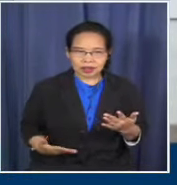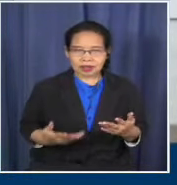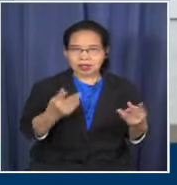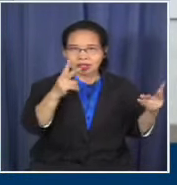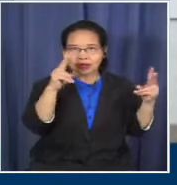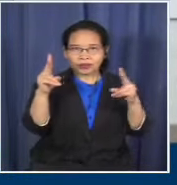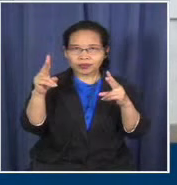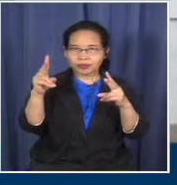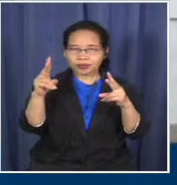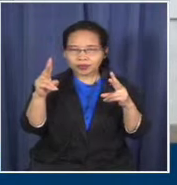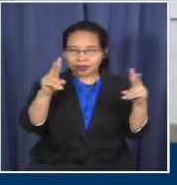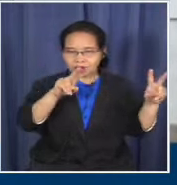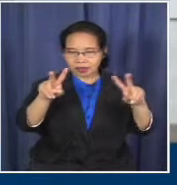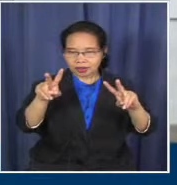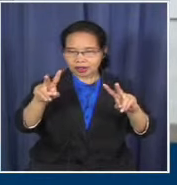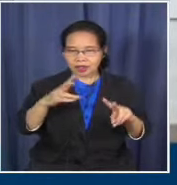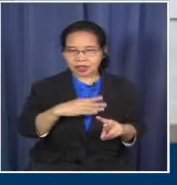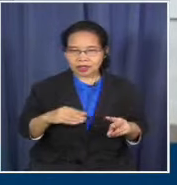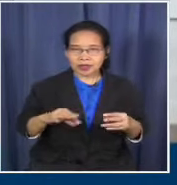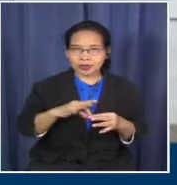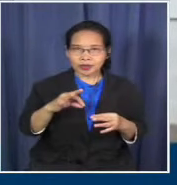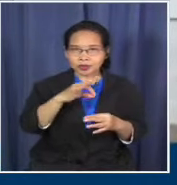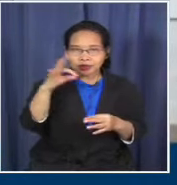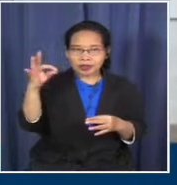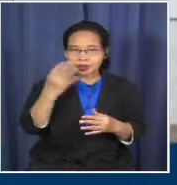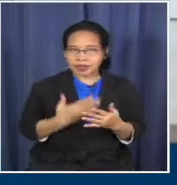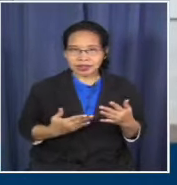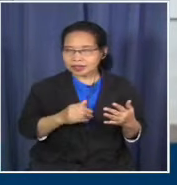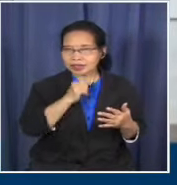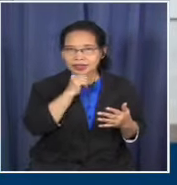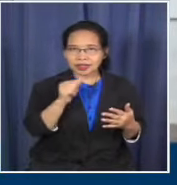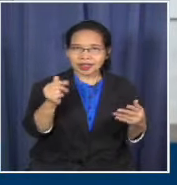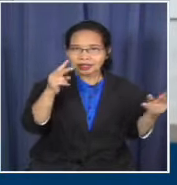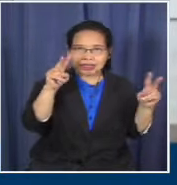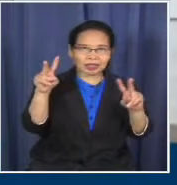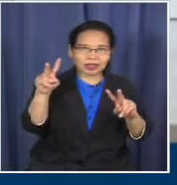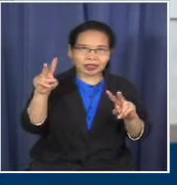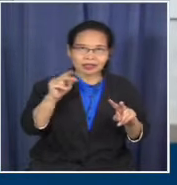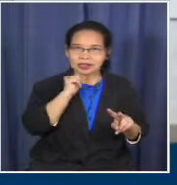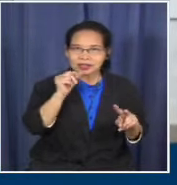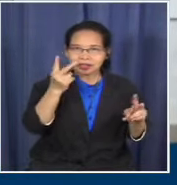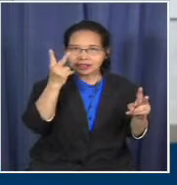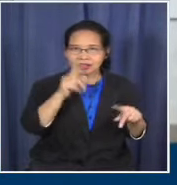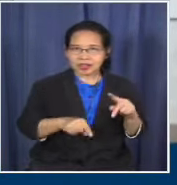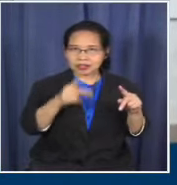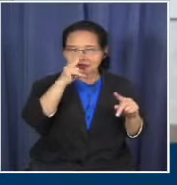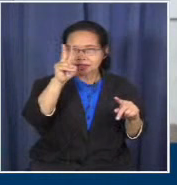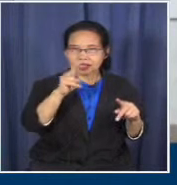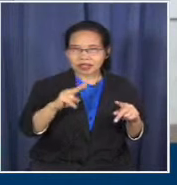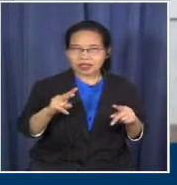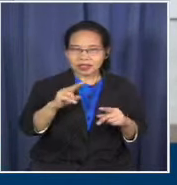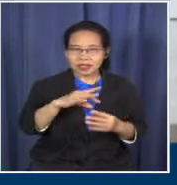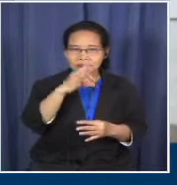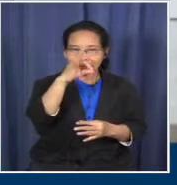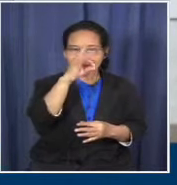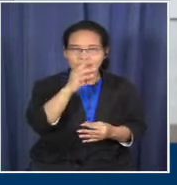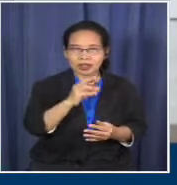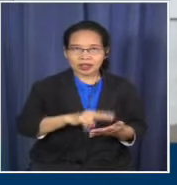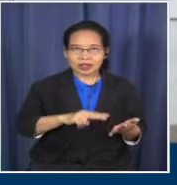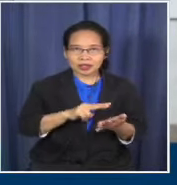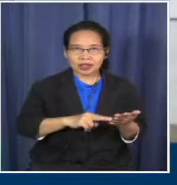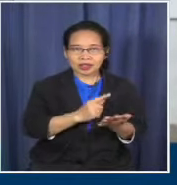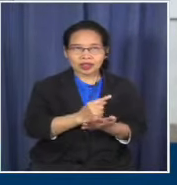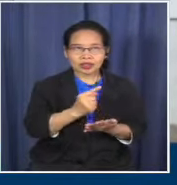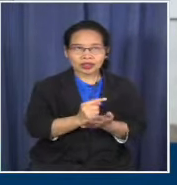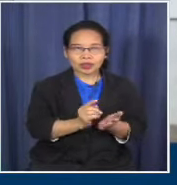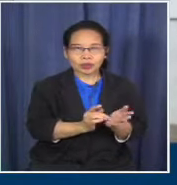seen, and spiritual things that are not seen. Let us read that truth in the book